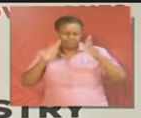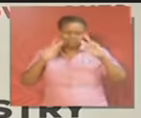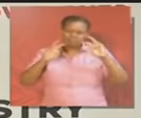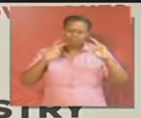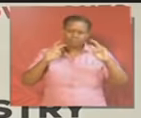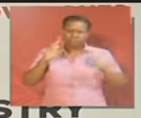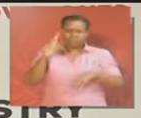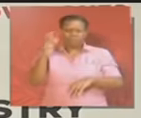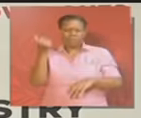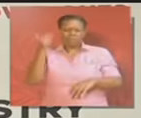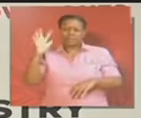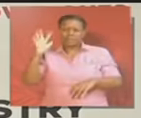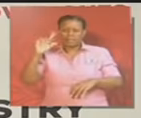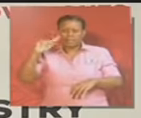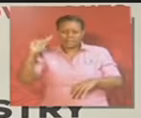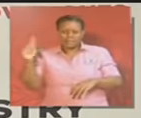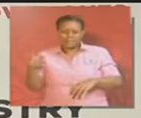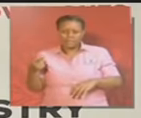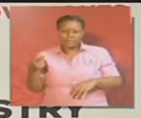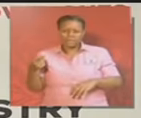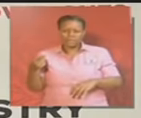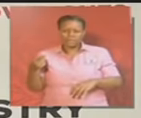115,228 tests, with